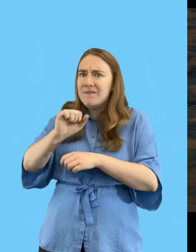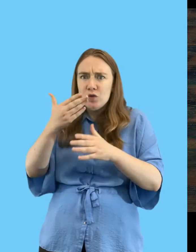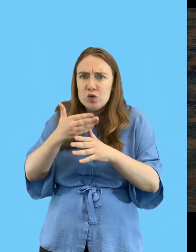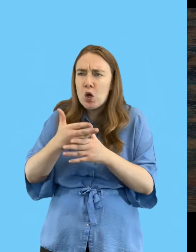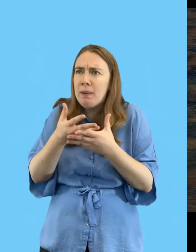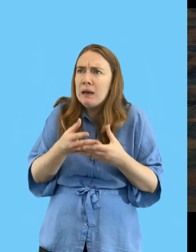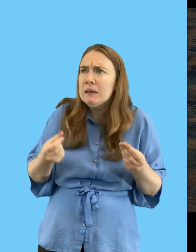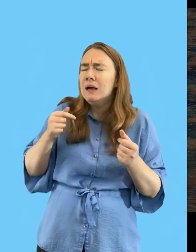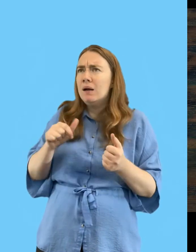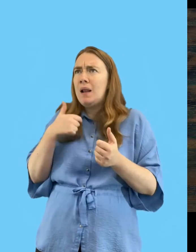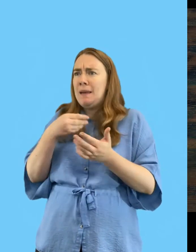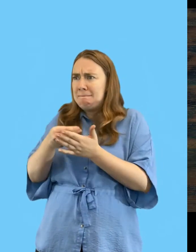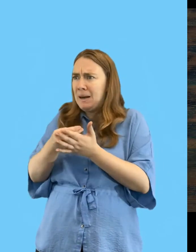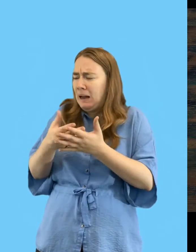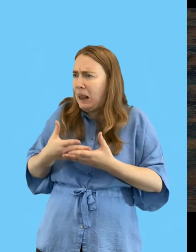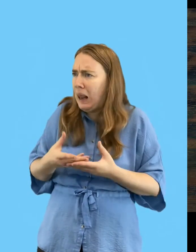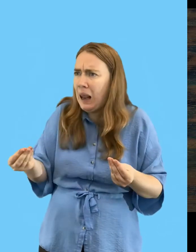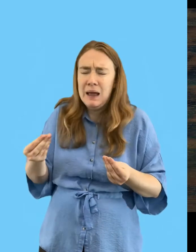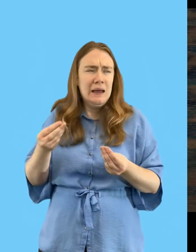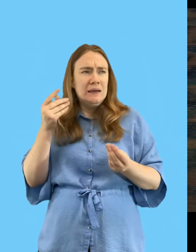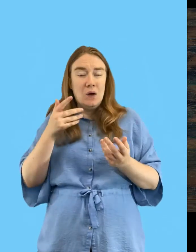you know someone else going through that at the moment.